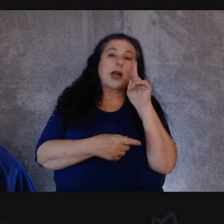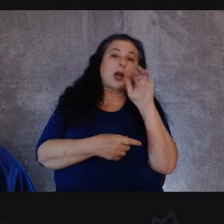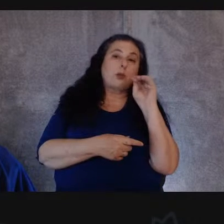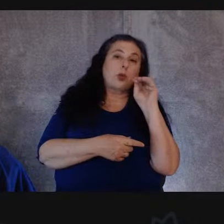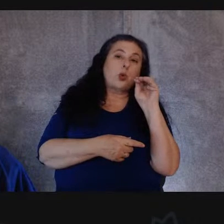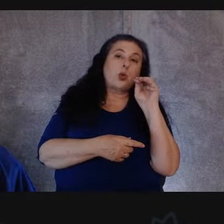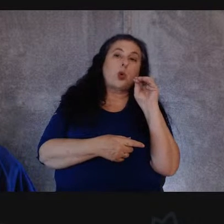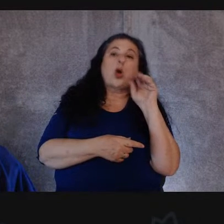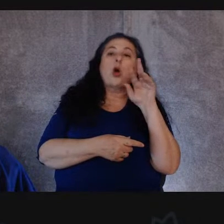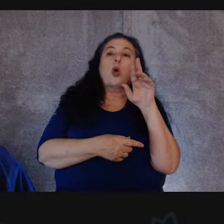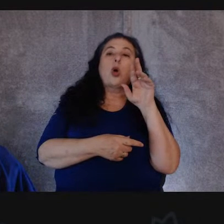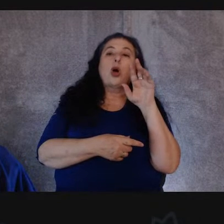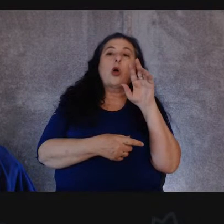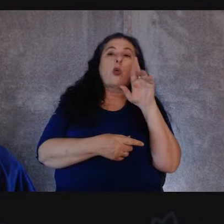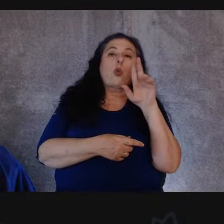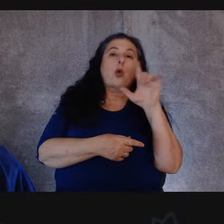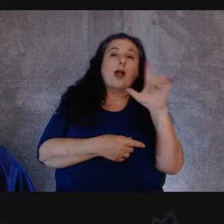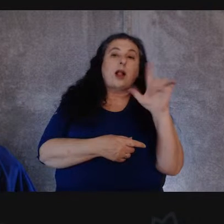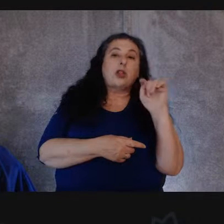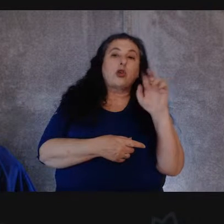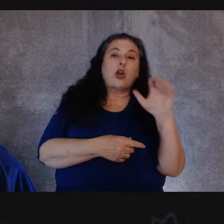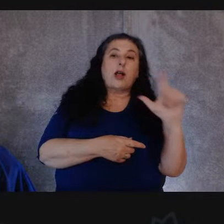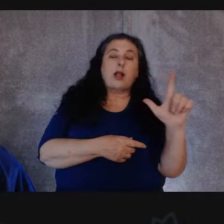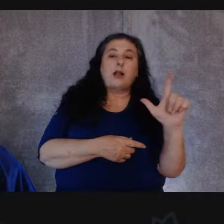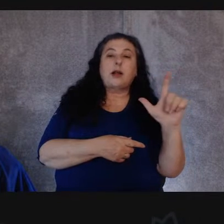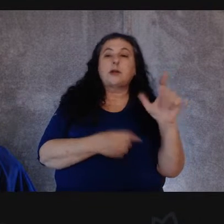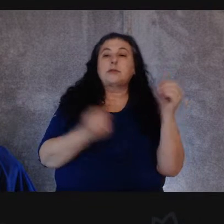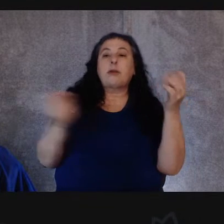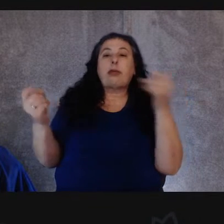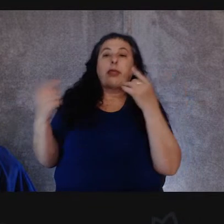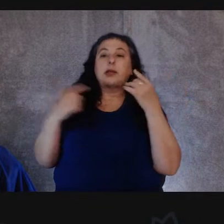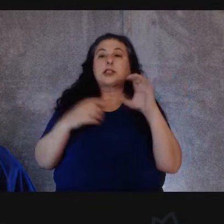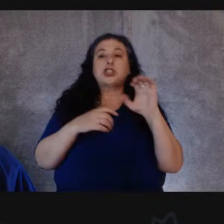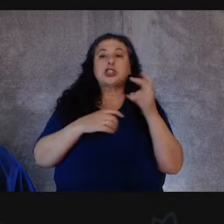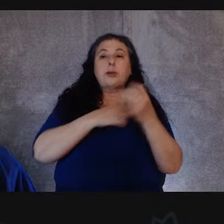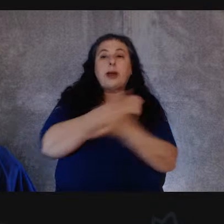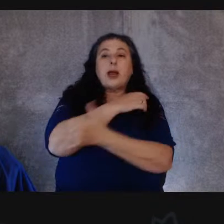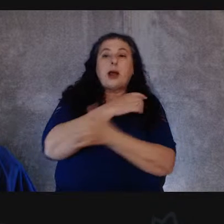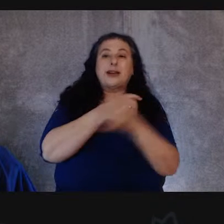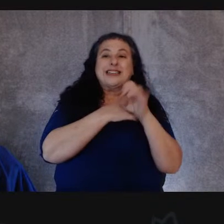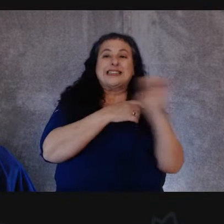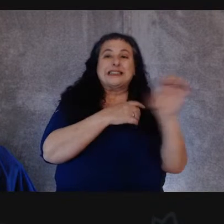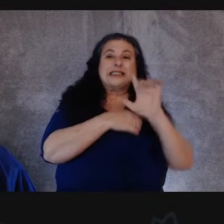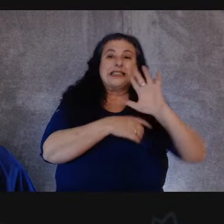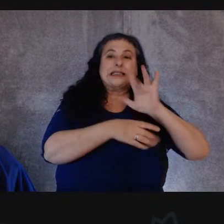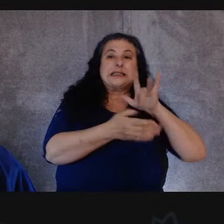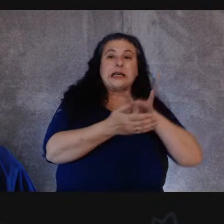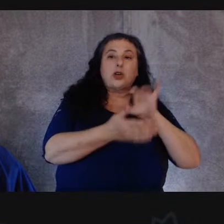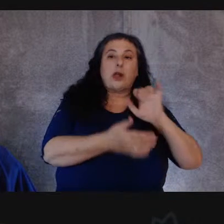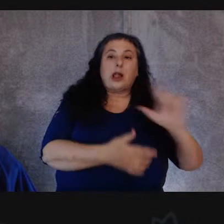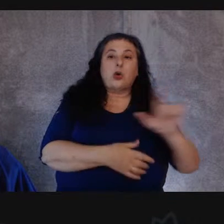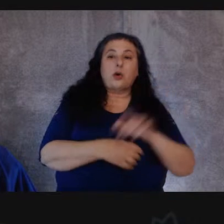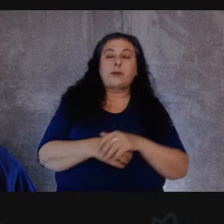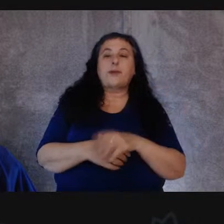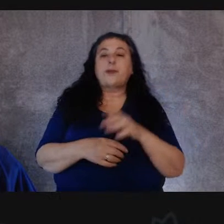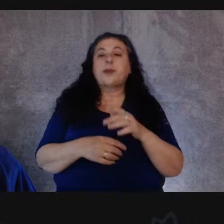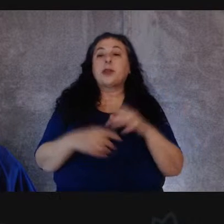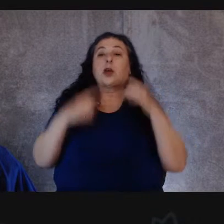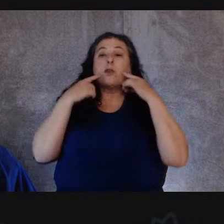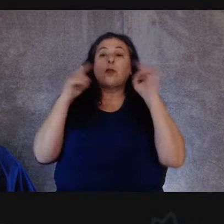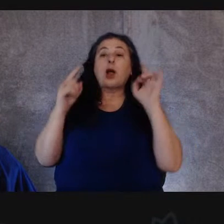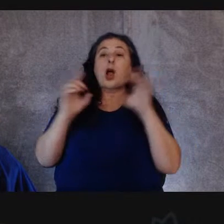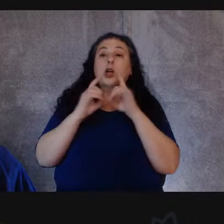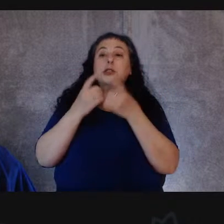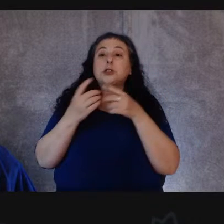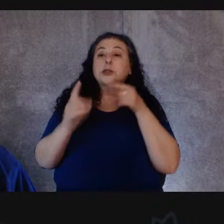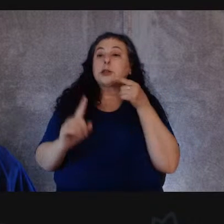and so much more here in Champaign County, East Central Illinois. In fulfillment of our district's mission to